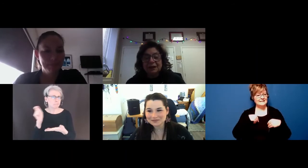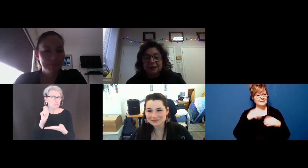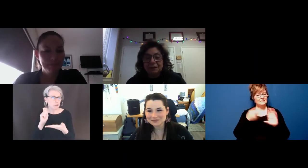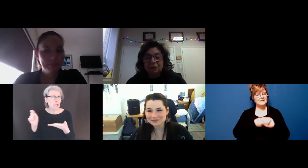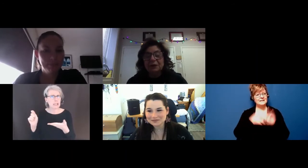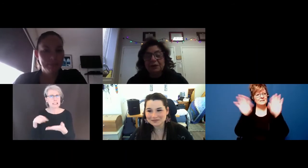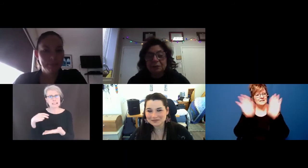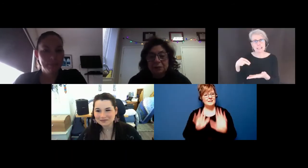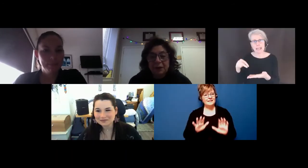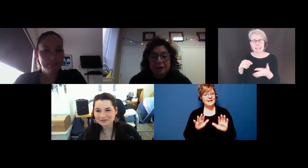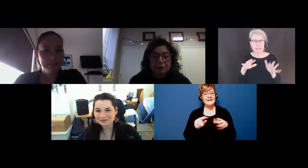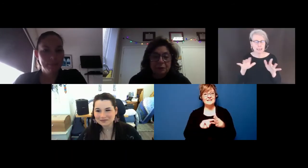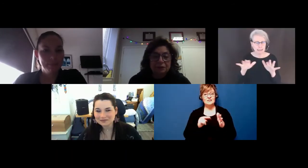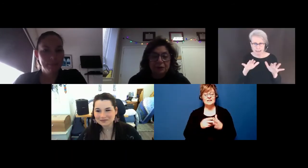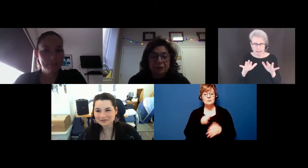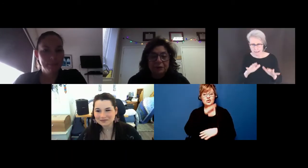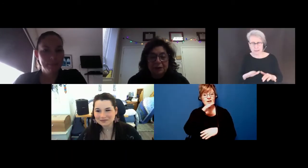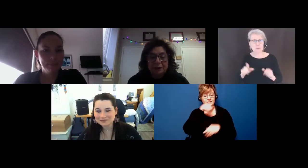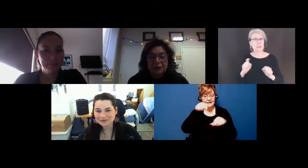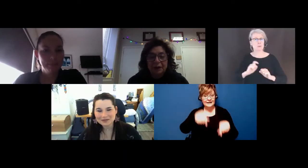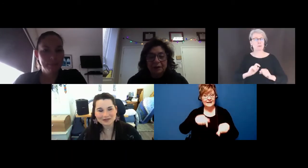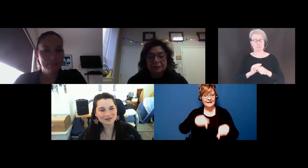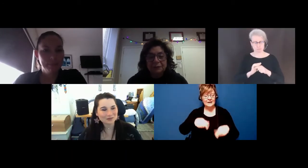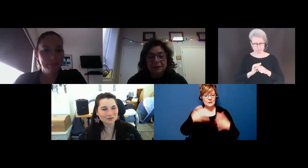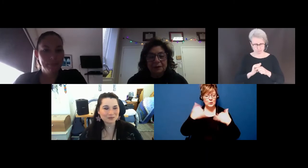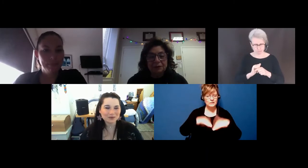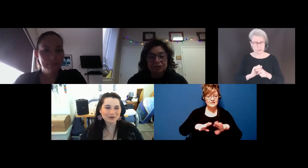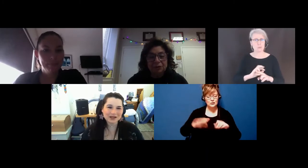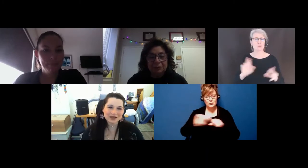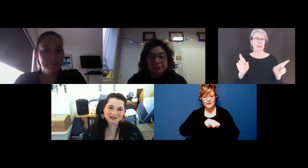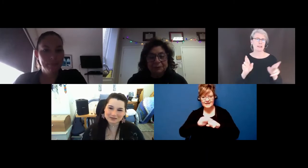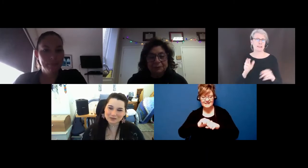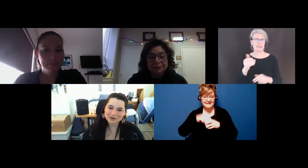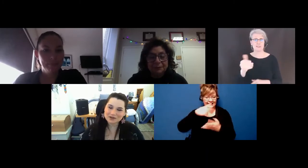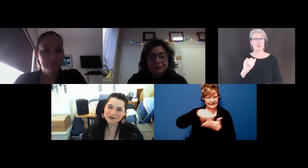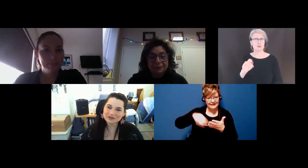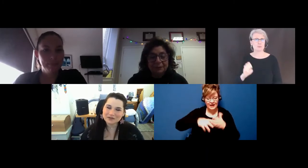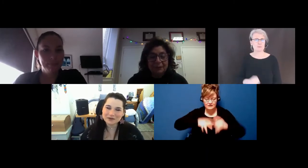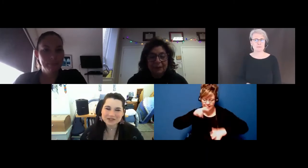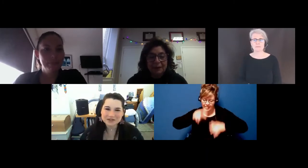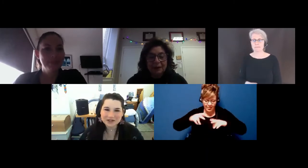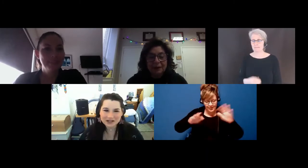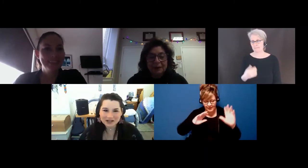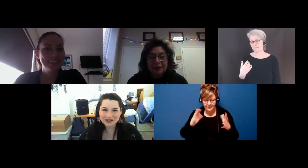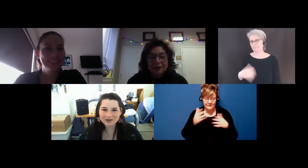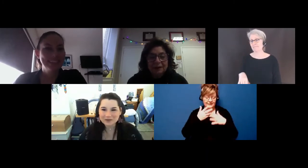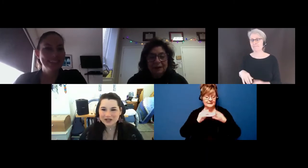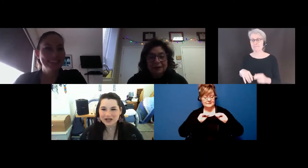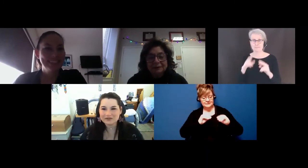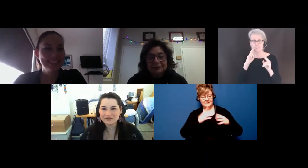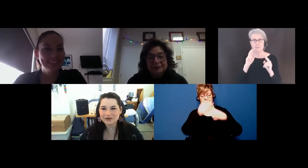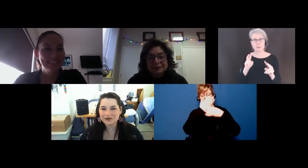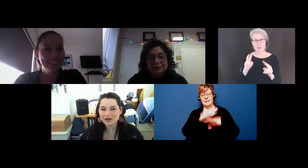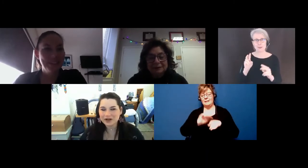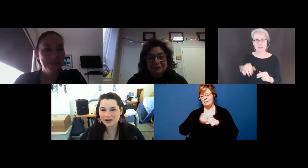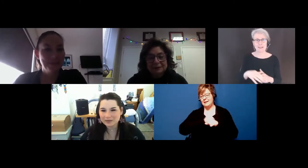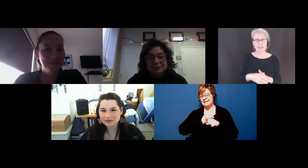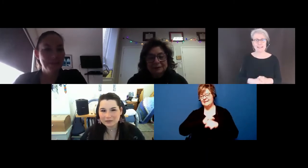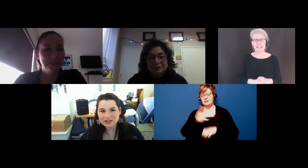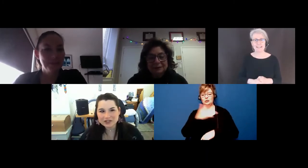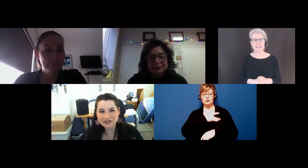and so that he'll be ready to perform in June. Well, looking forward to it. And I know that we have